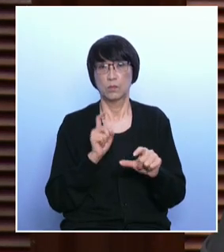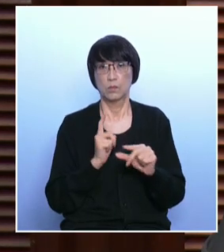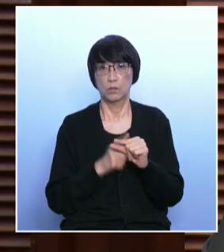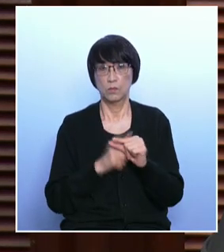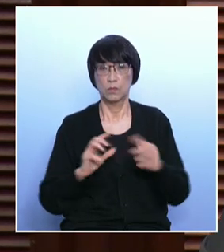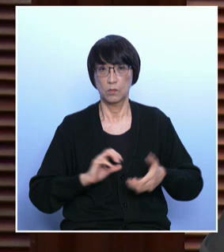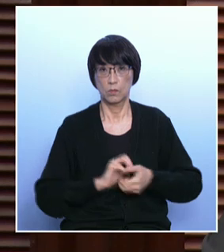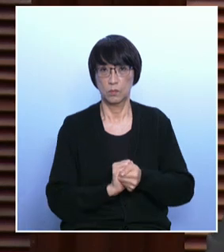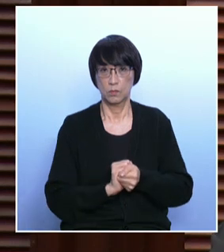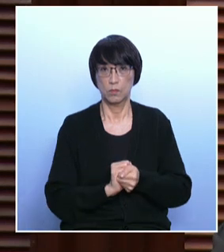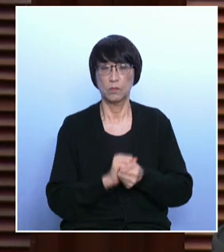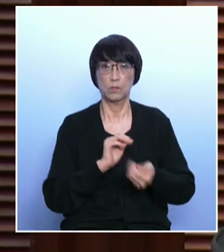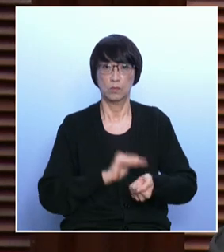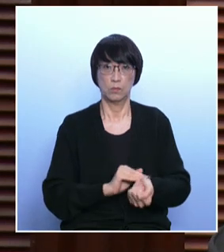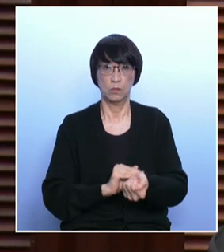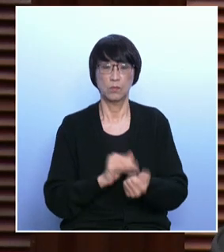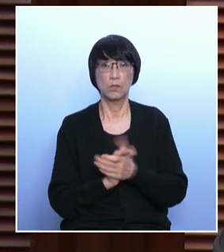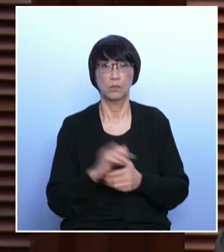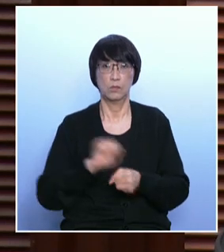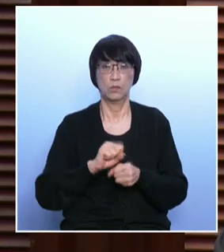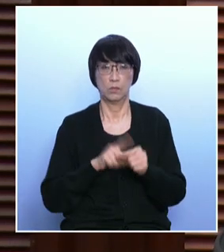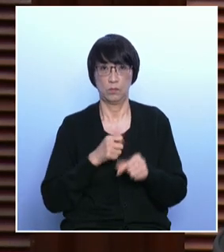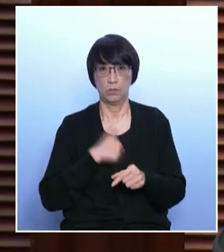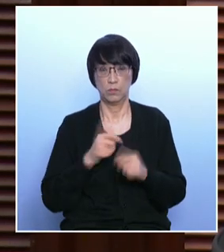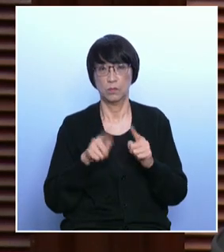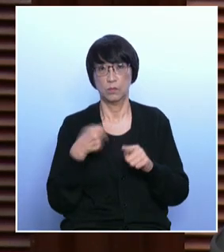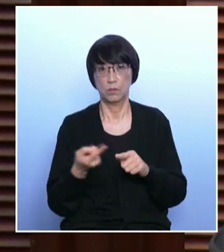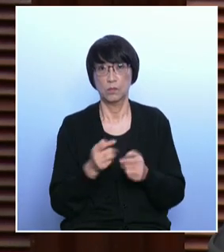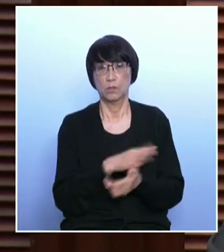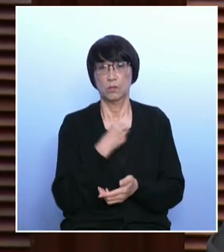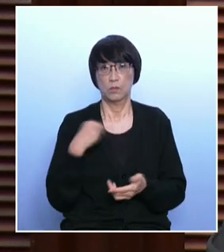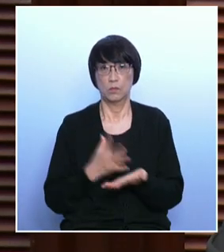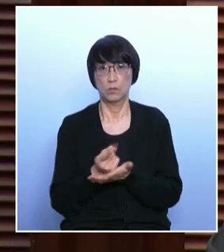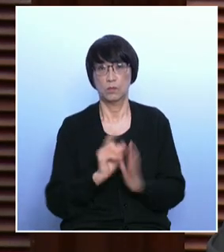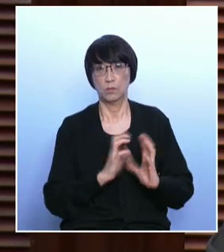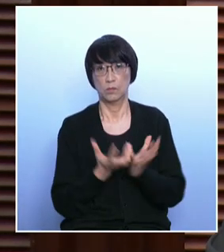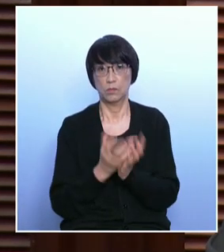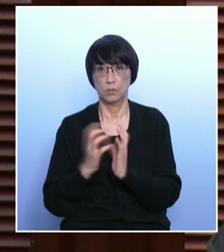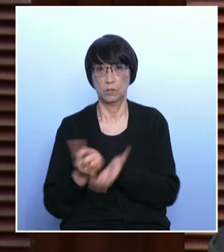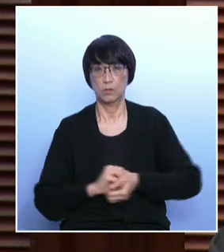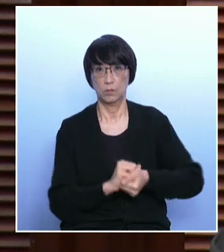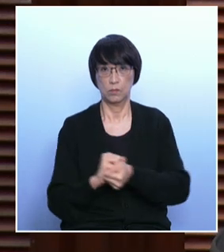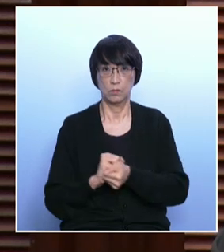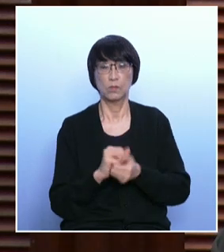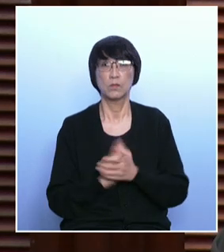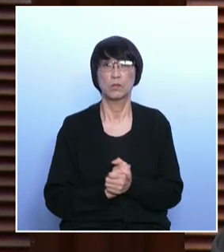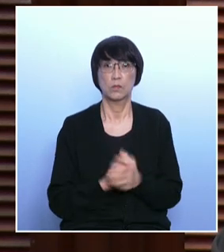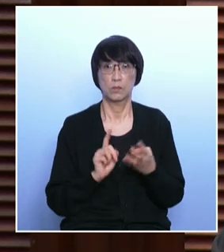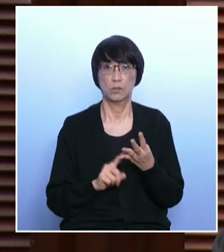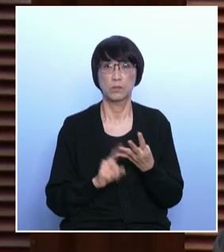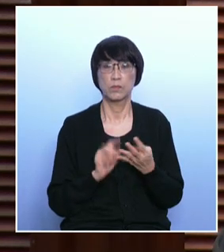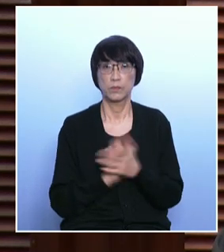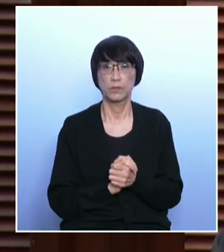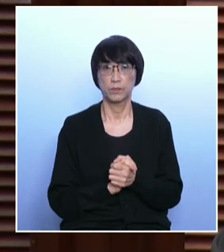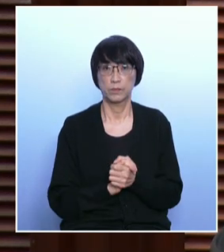further leveraging the therapeutic advantages of CM and integrated Chinese Western medicine ICWM, and strengthening the